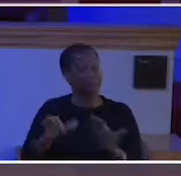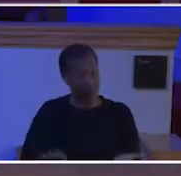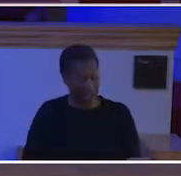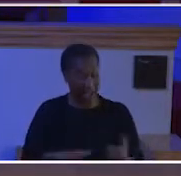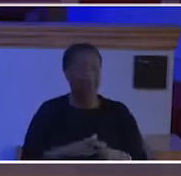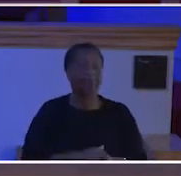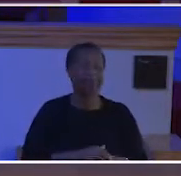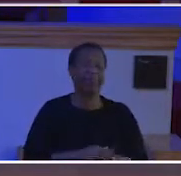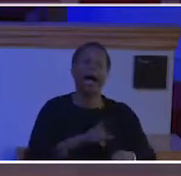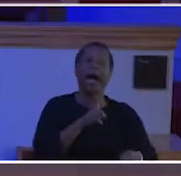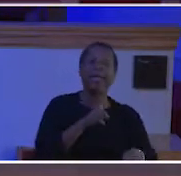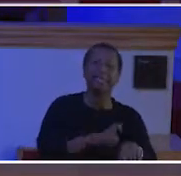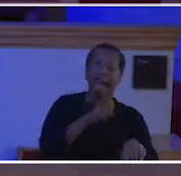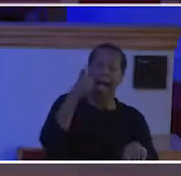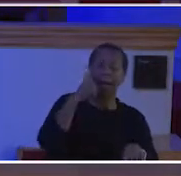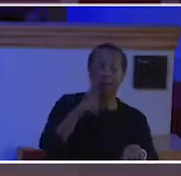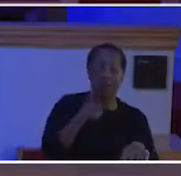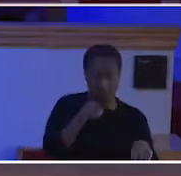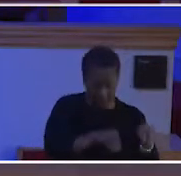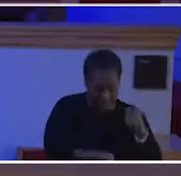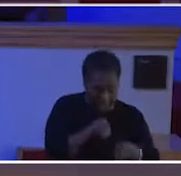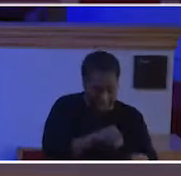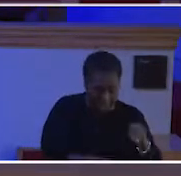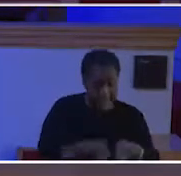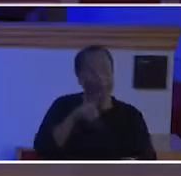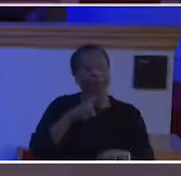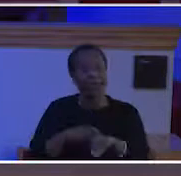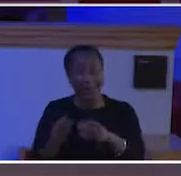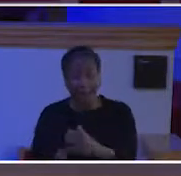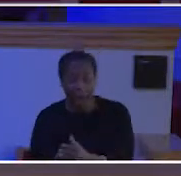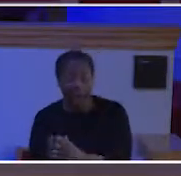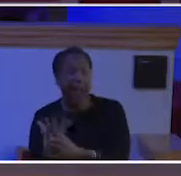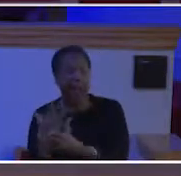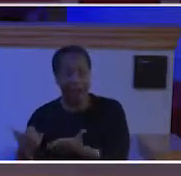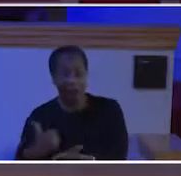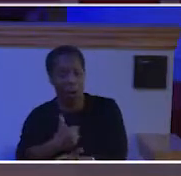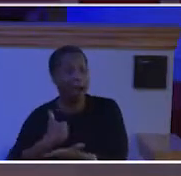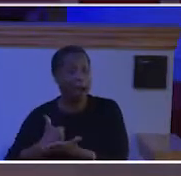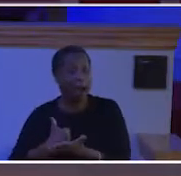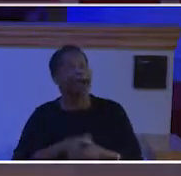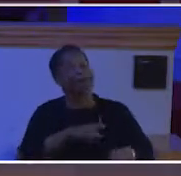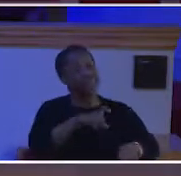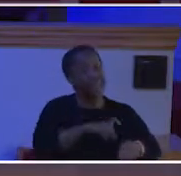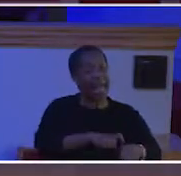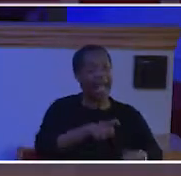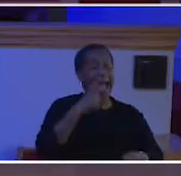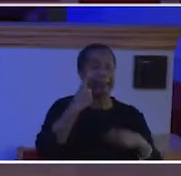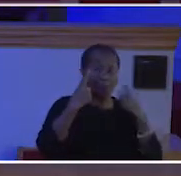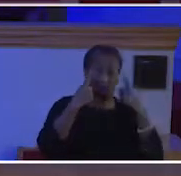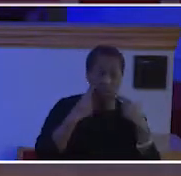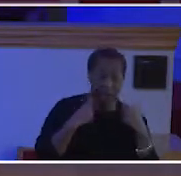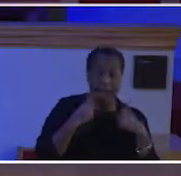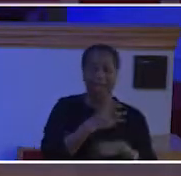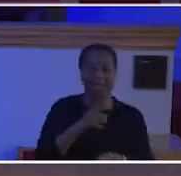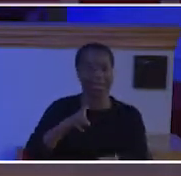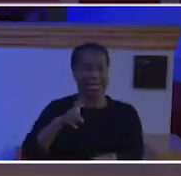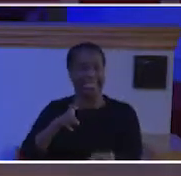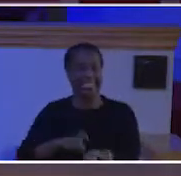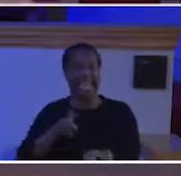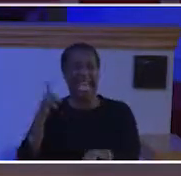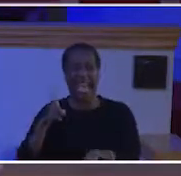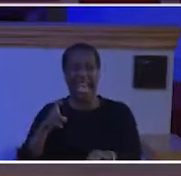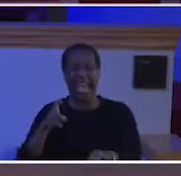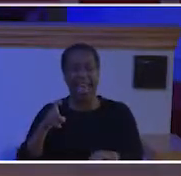die. A time to plant and a time to harvest. A time to cry and a time